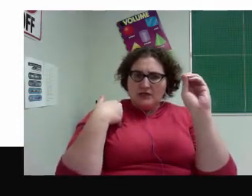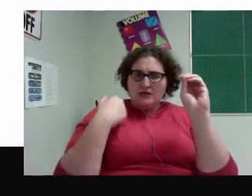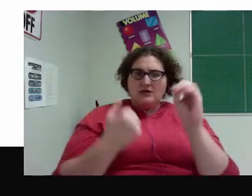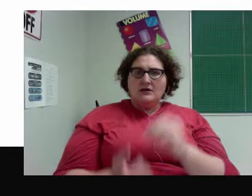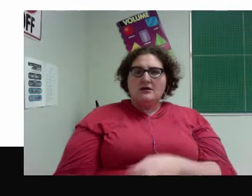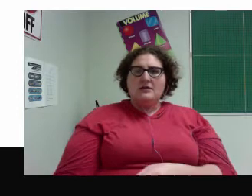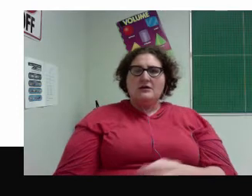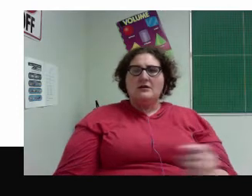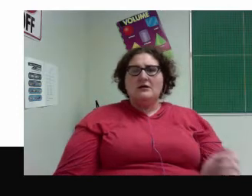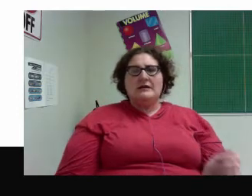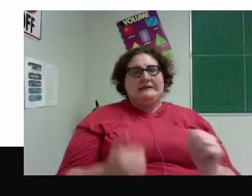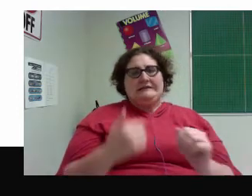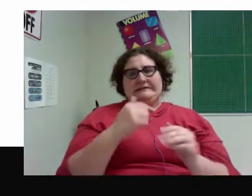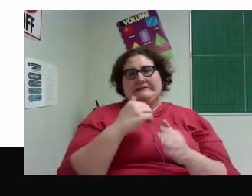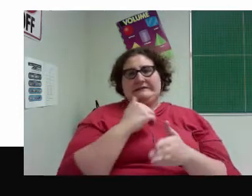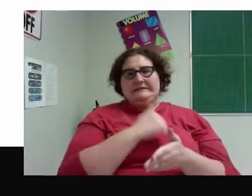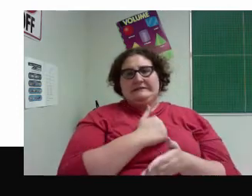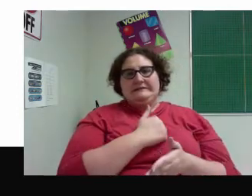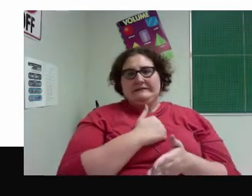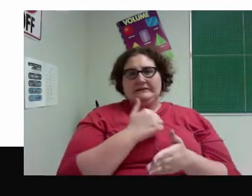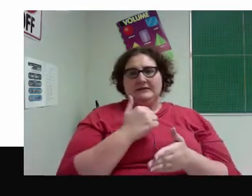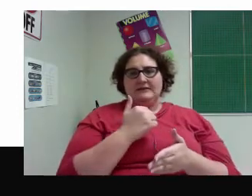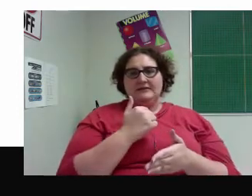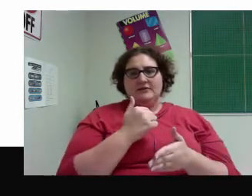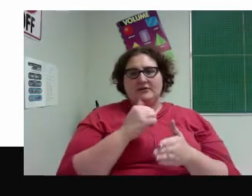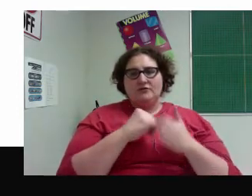drawing, if this is 60 degrees,